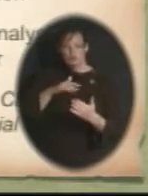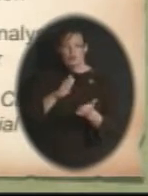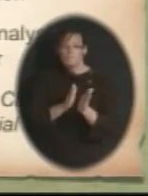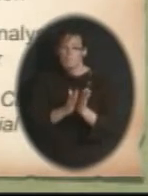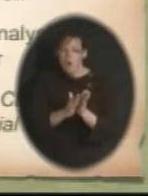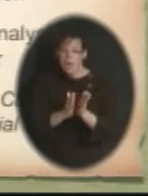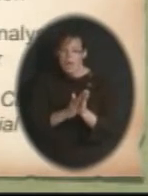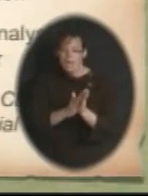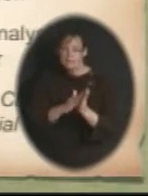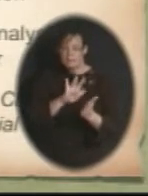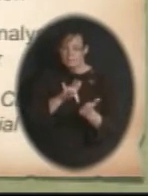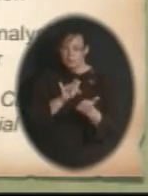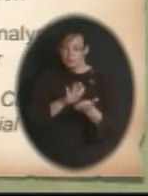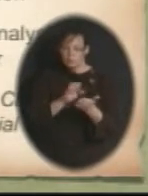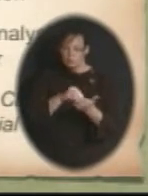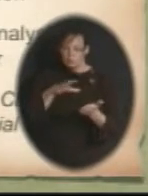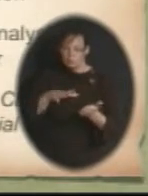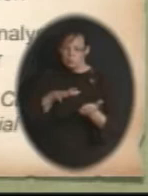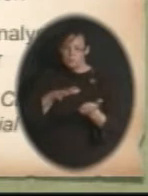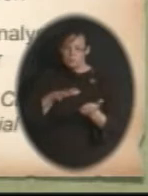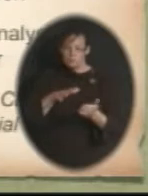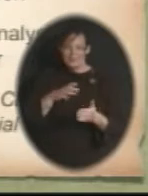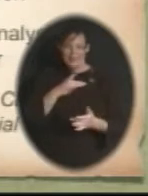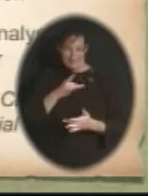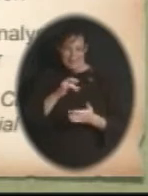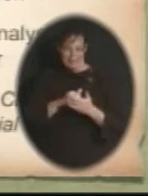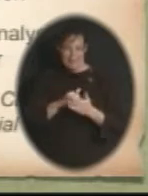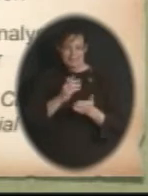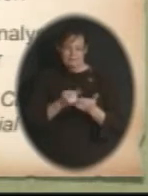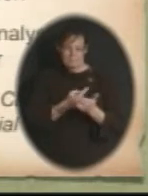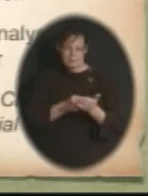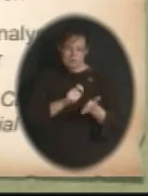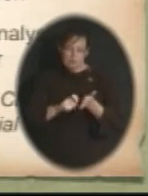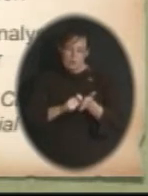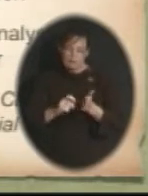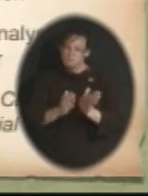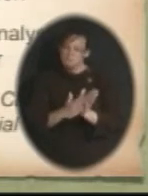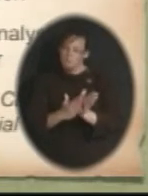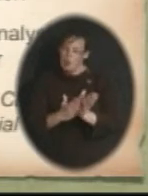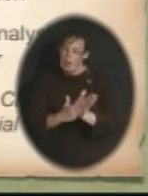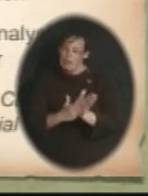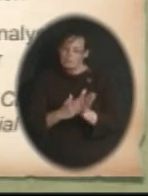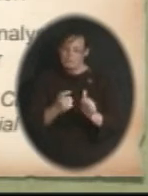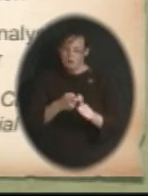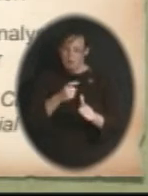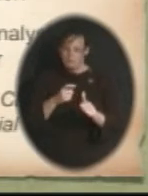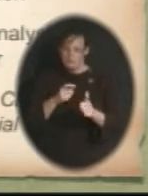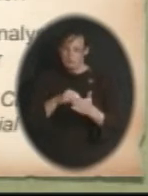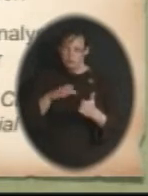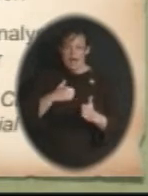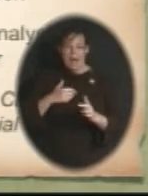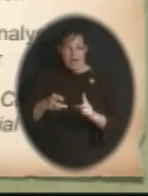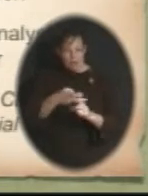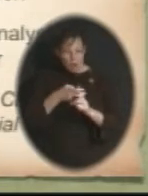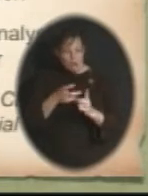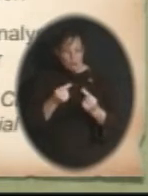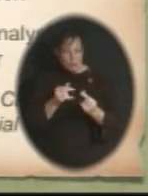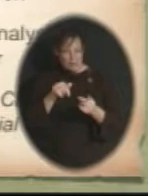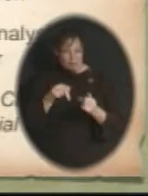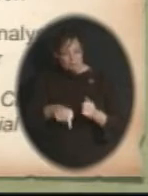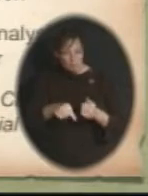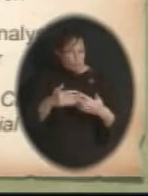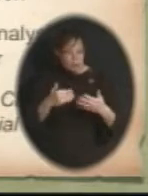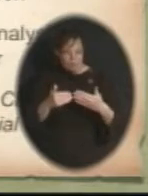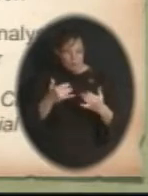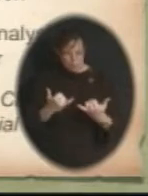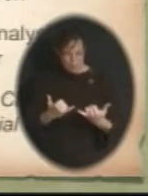that social aspect, and sometimes some written praise from a teacher, a form you get that says, hey, I caught you doing this today, and that was awesome.